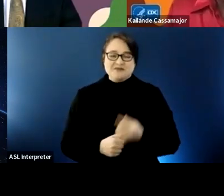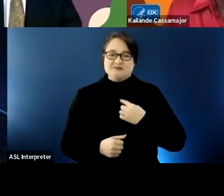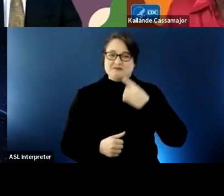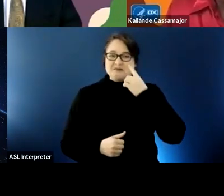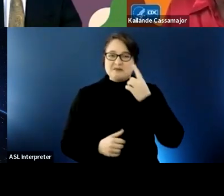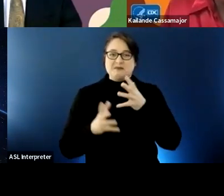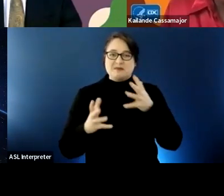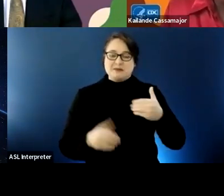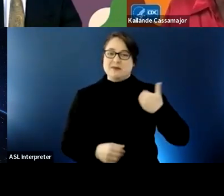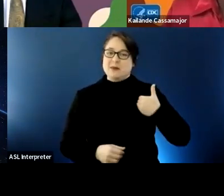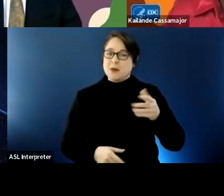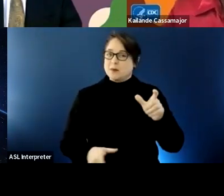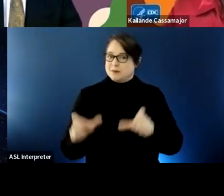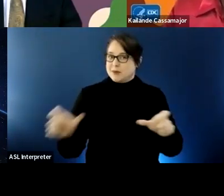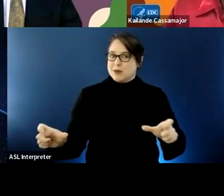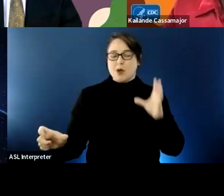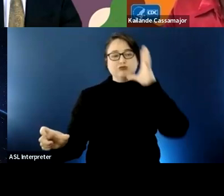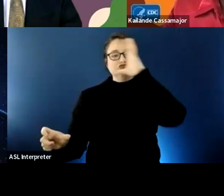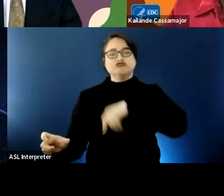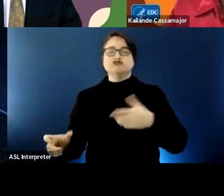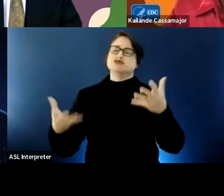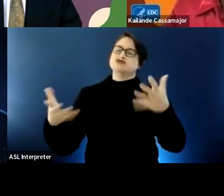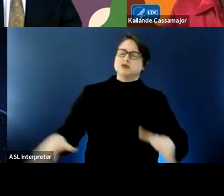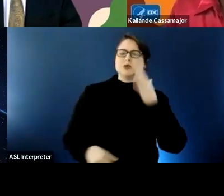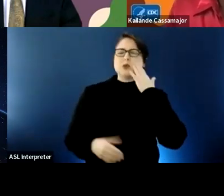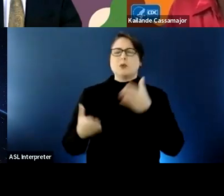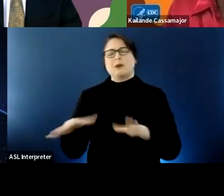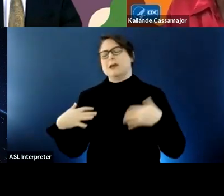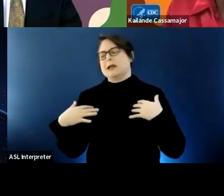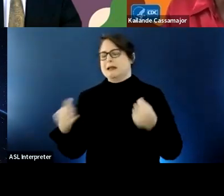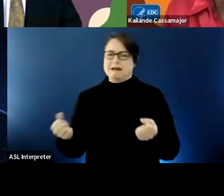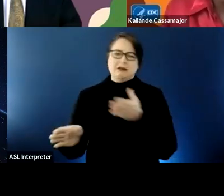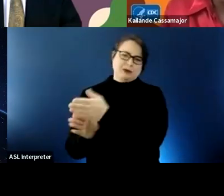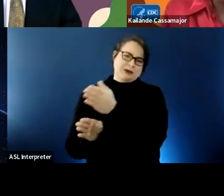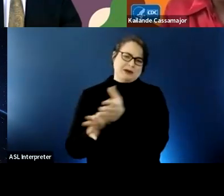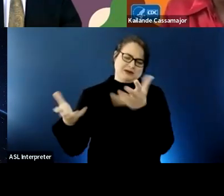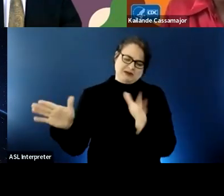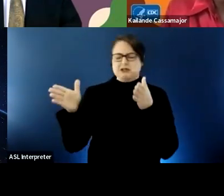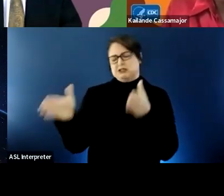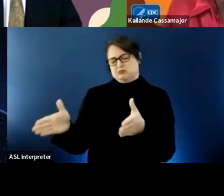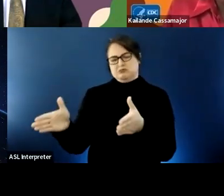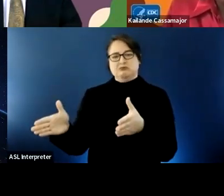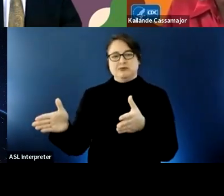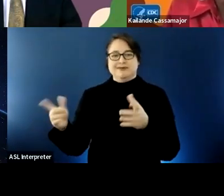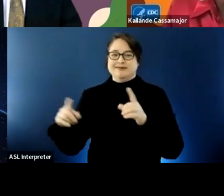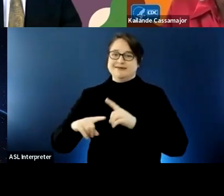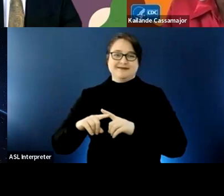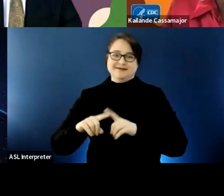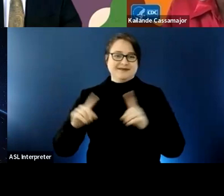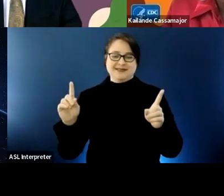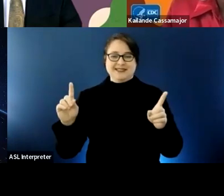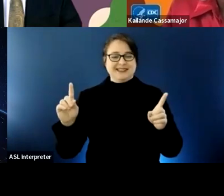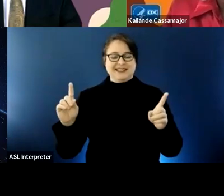people assume they know what careers in public health are and what they entail. However, it's totally different once